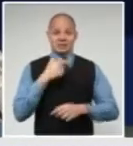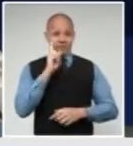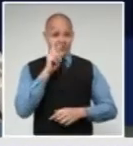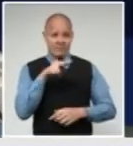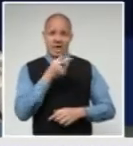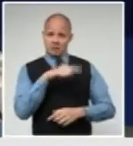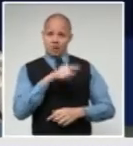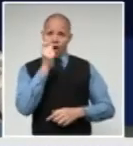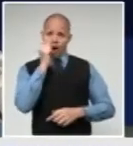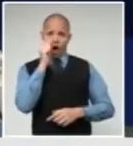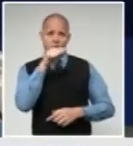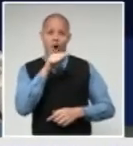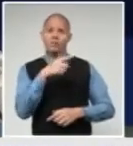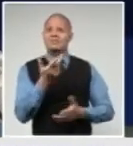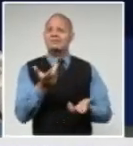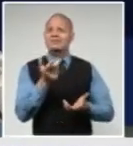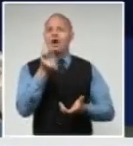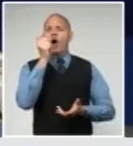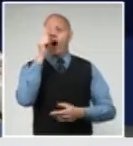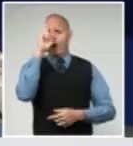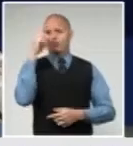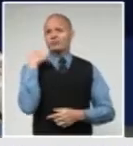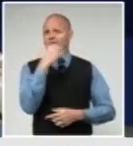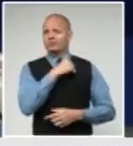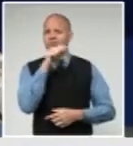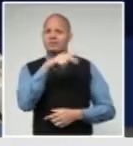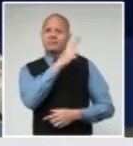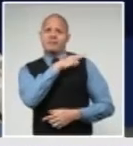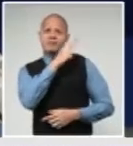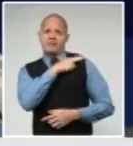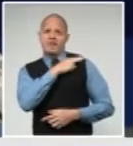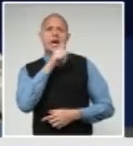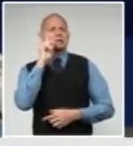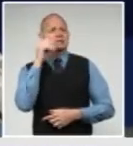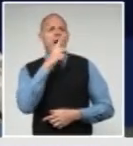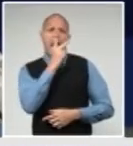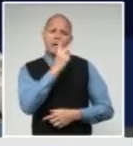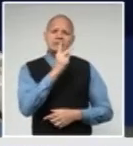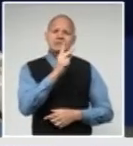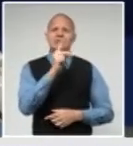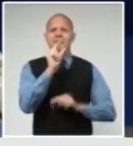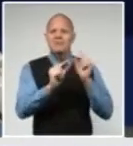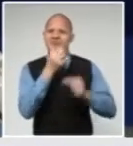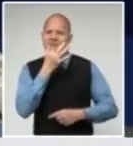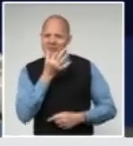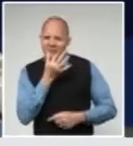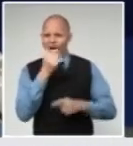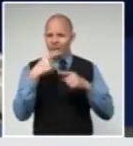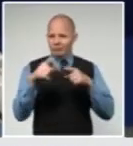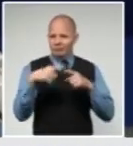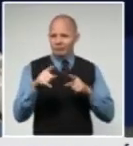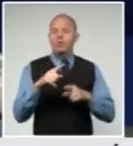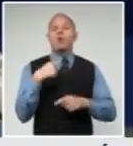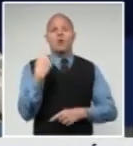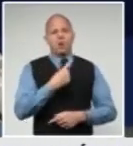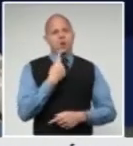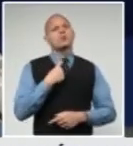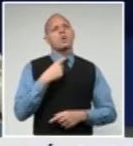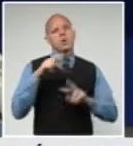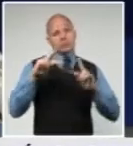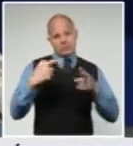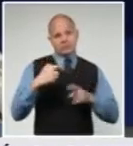by congratulating all the elderly population in our country. Today we celebrate the International Day for